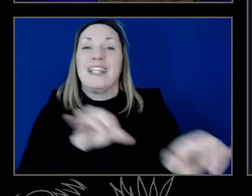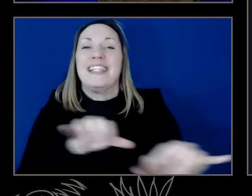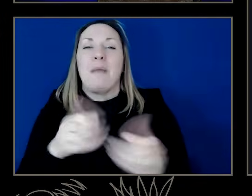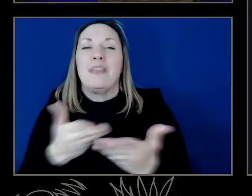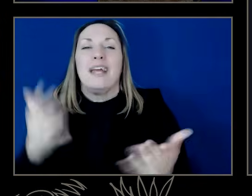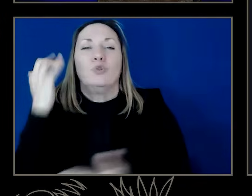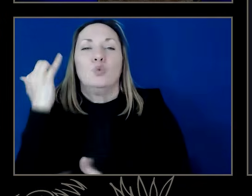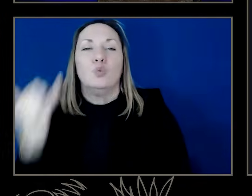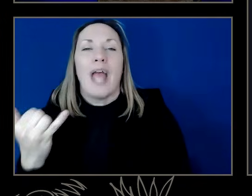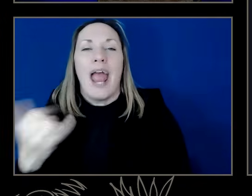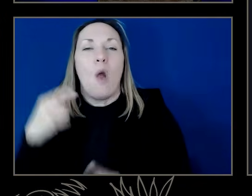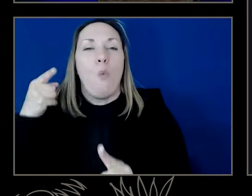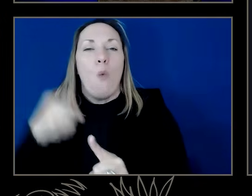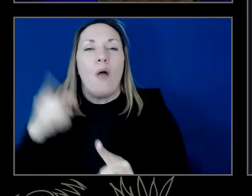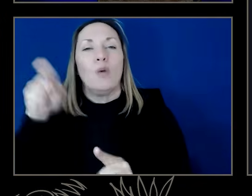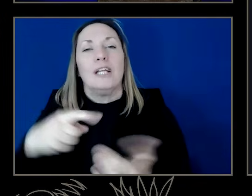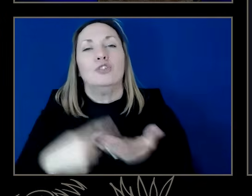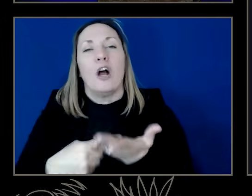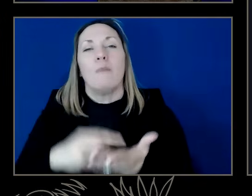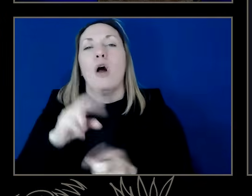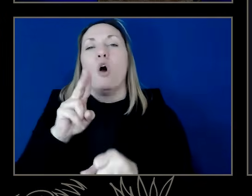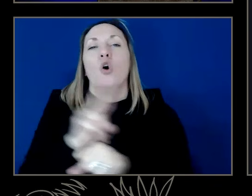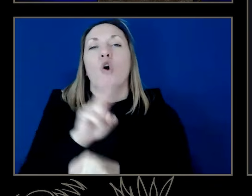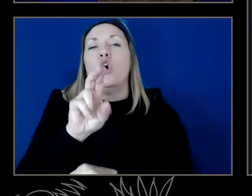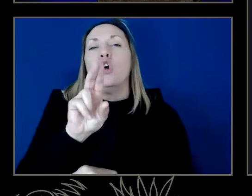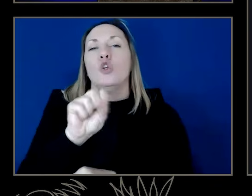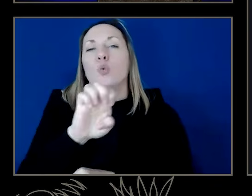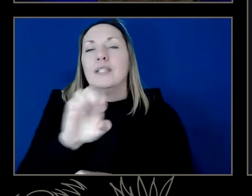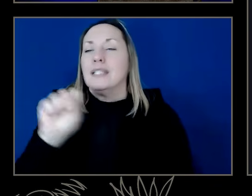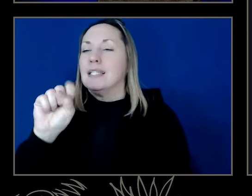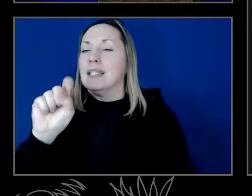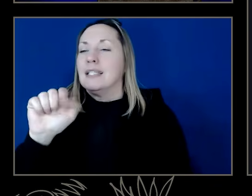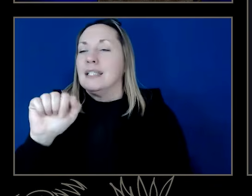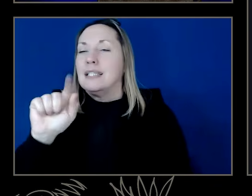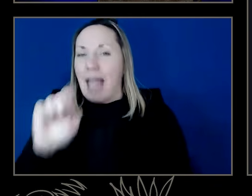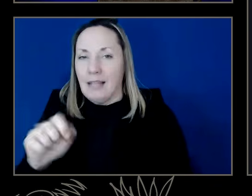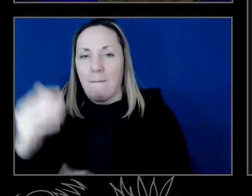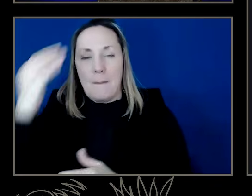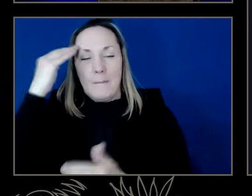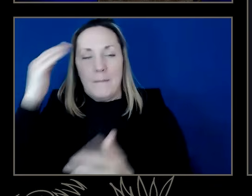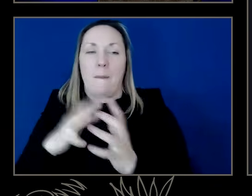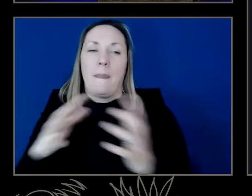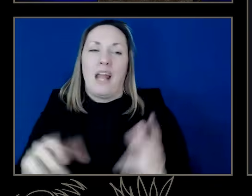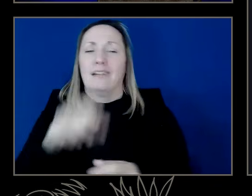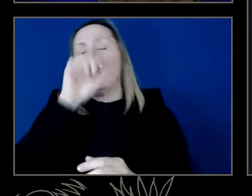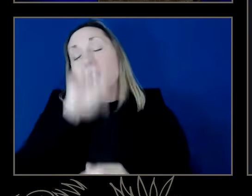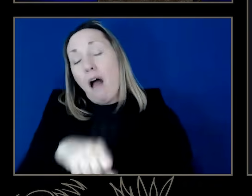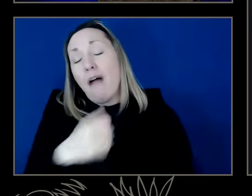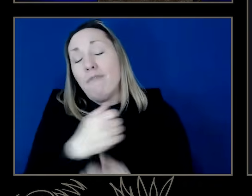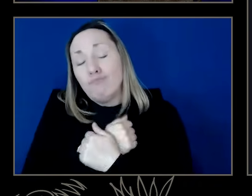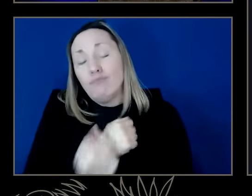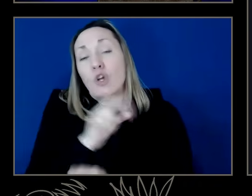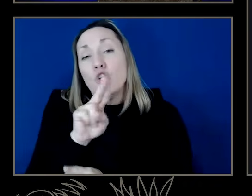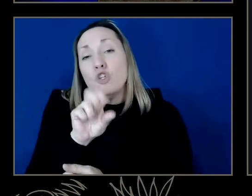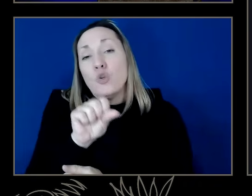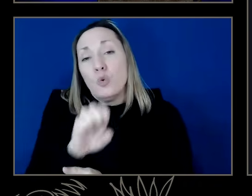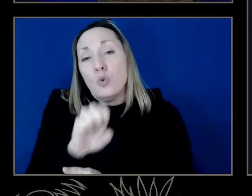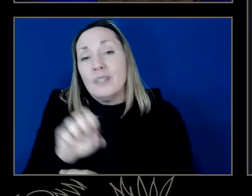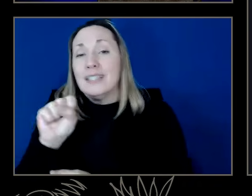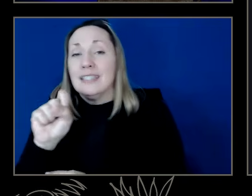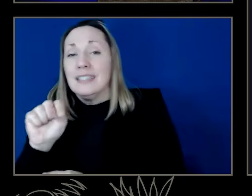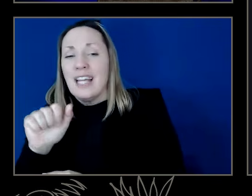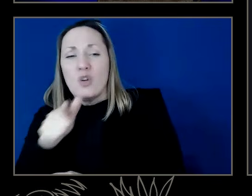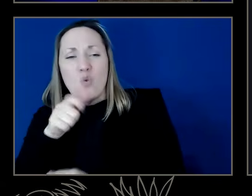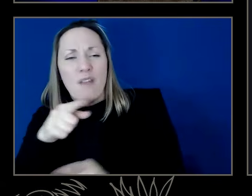because we need to talk about useState. You know, I know a lot of you love useState. Whoever wrote this tweet, please see me